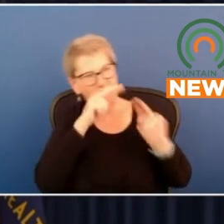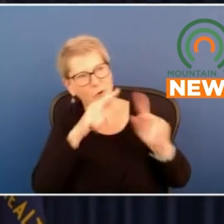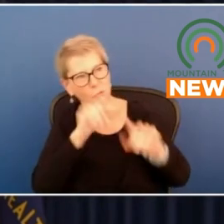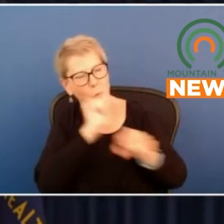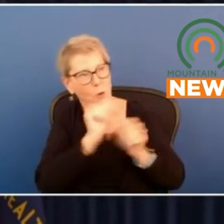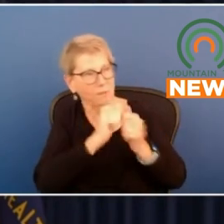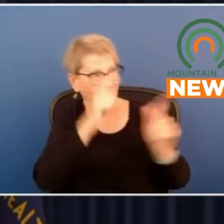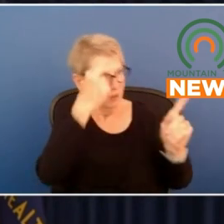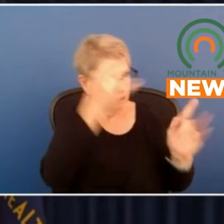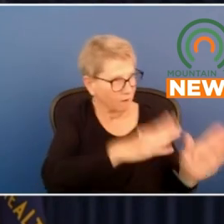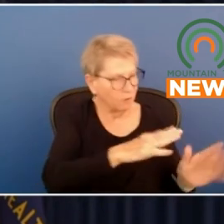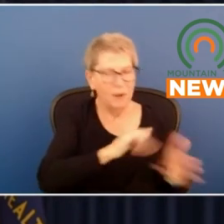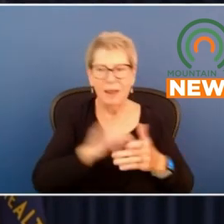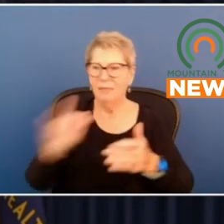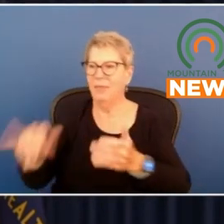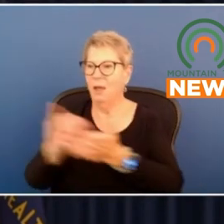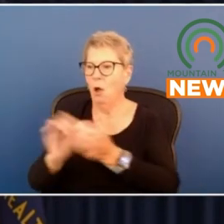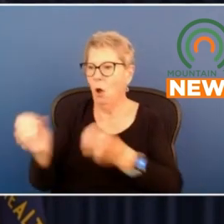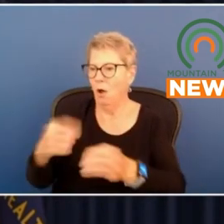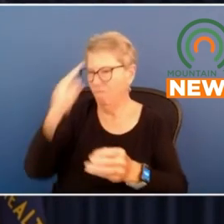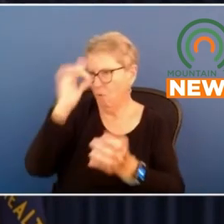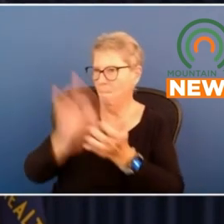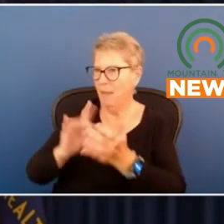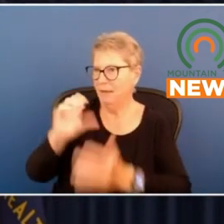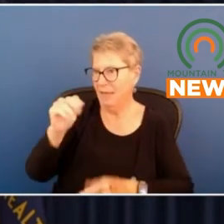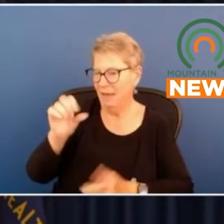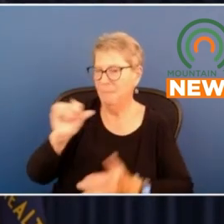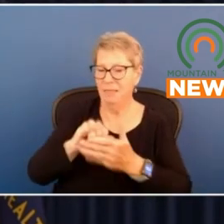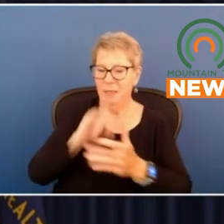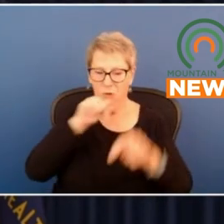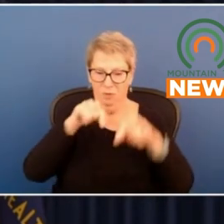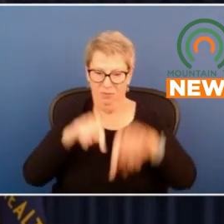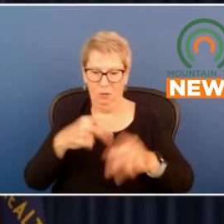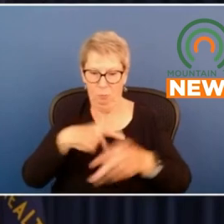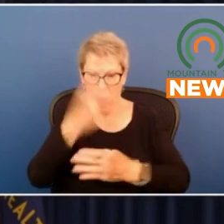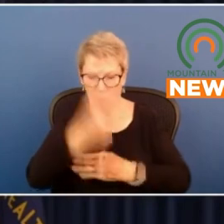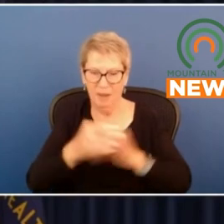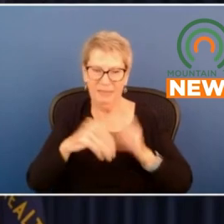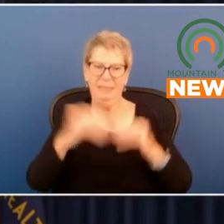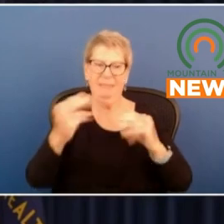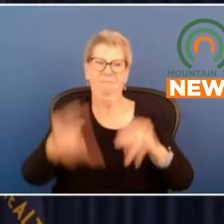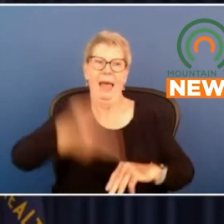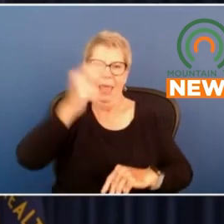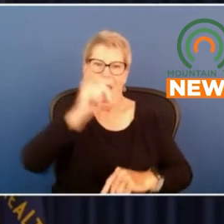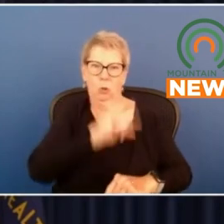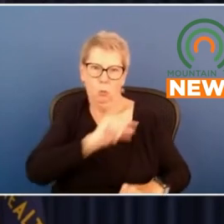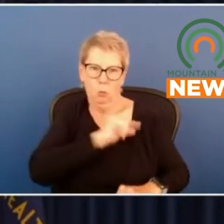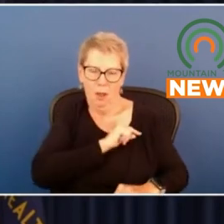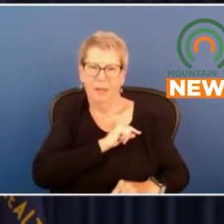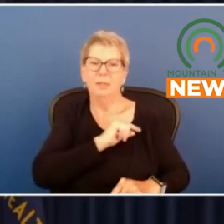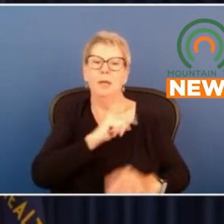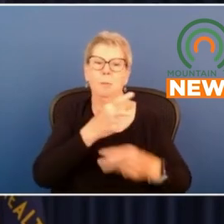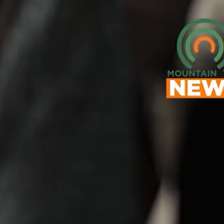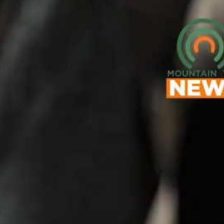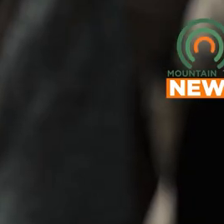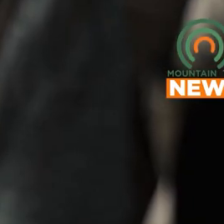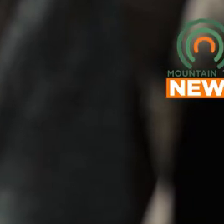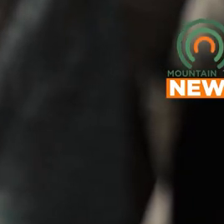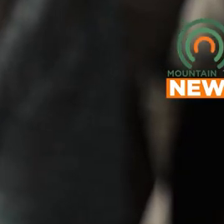the Office of Medical Cannabis to ensure the program provides the highest quality products to Kentucky's card